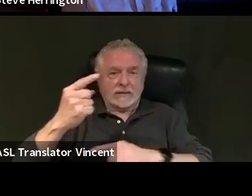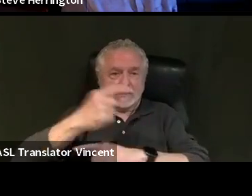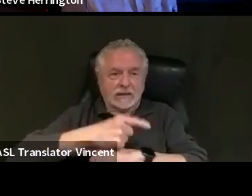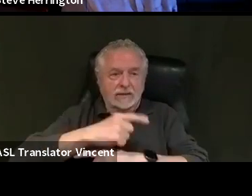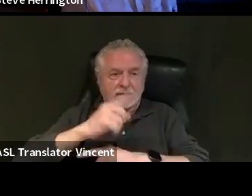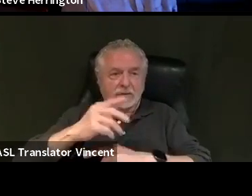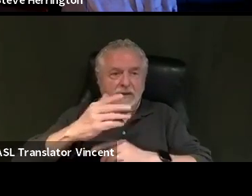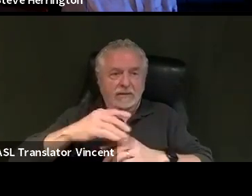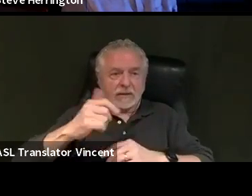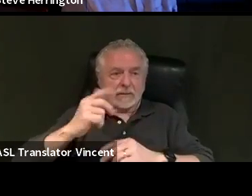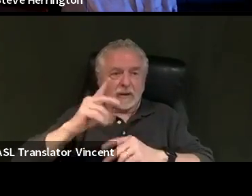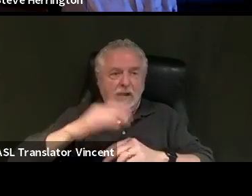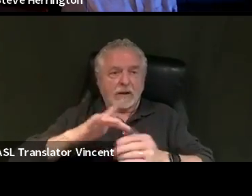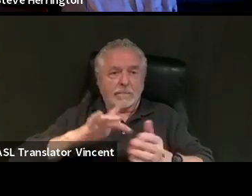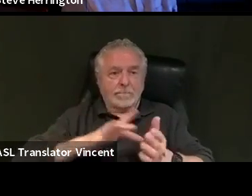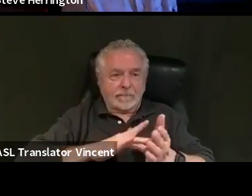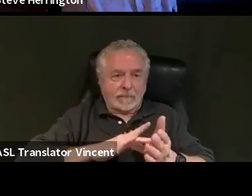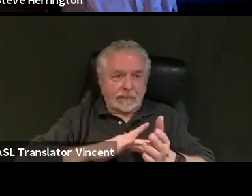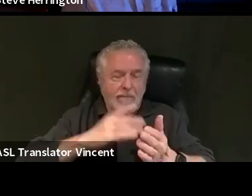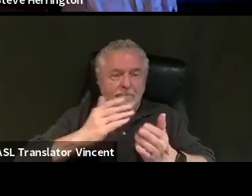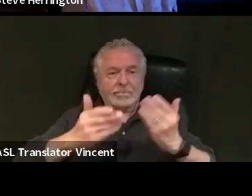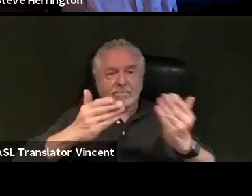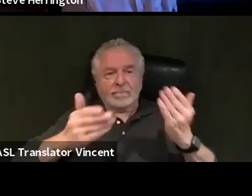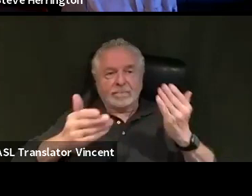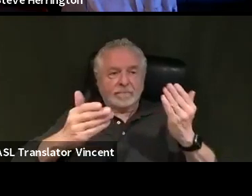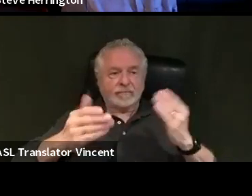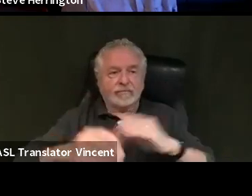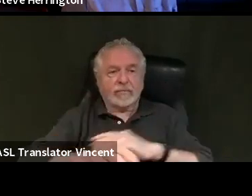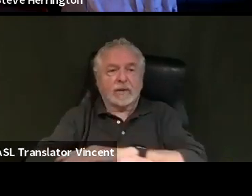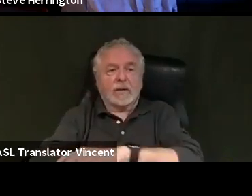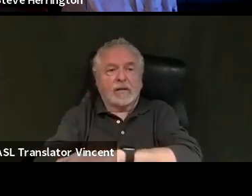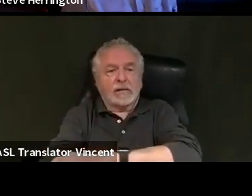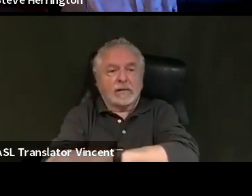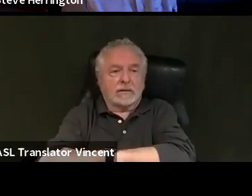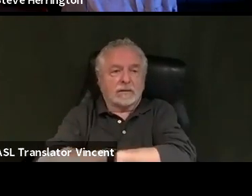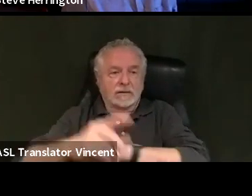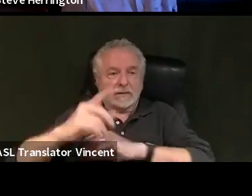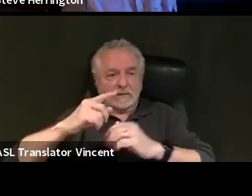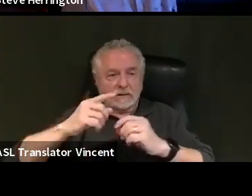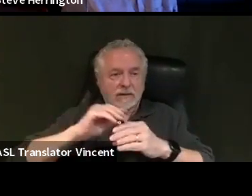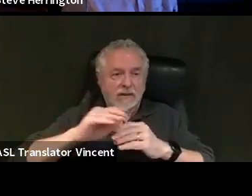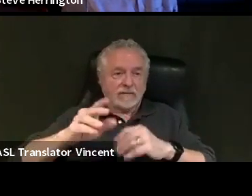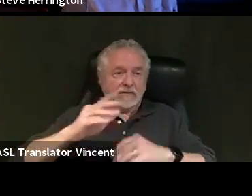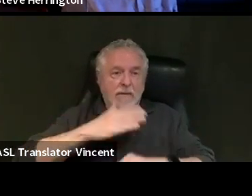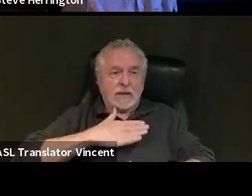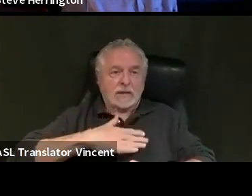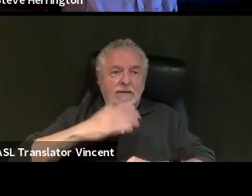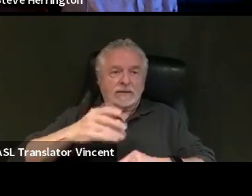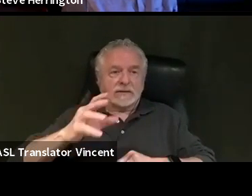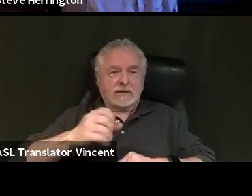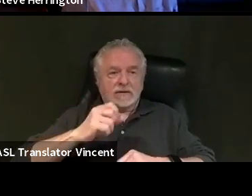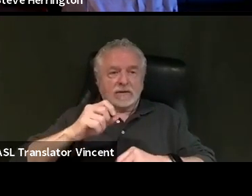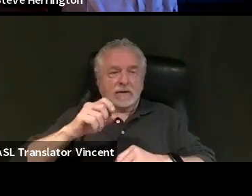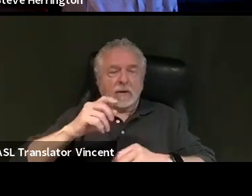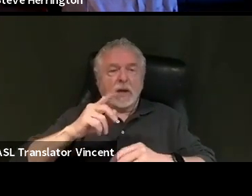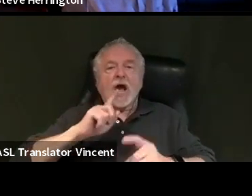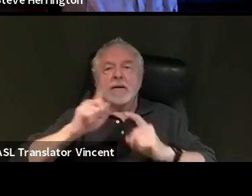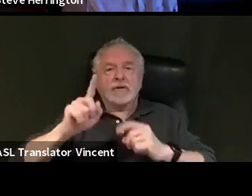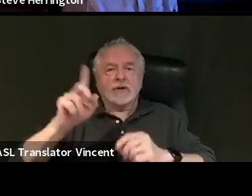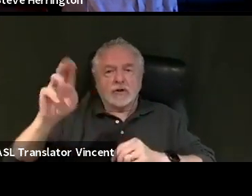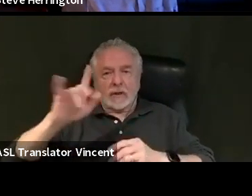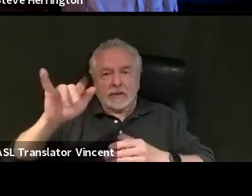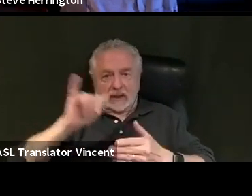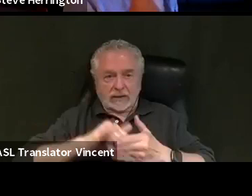some cases, if people are on medications that might take longer for it to be cleared from the body, then they should speak to their provider about